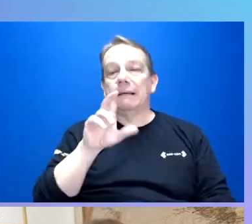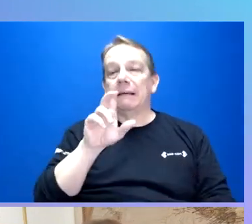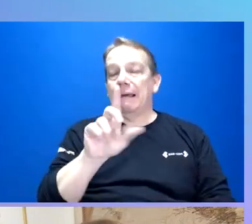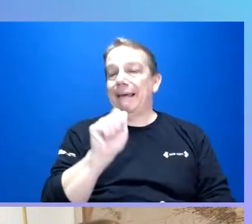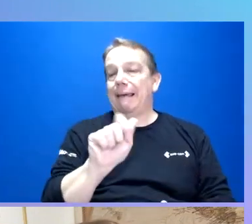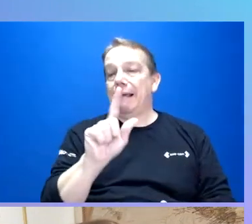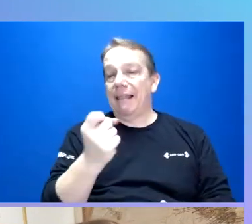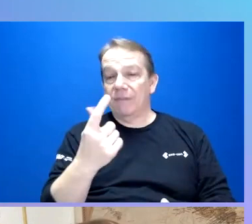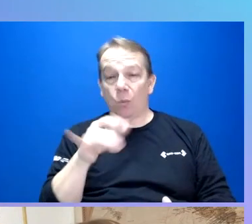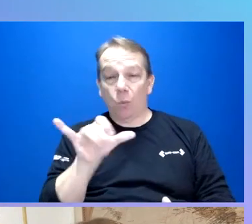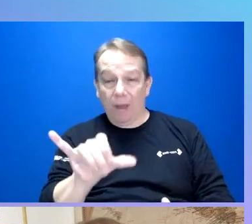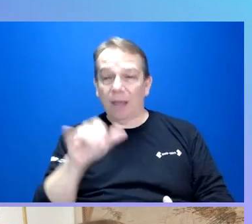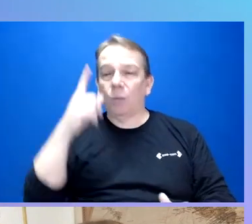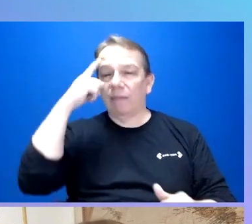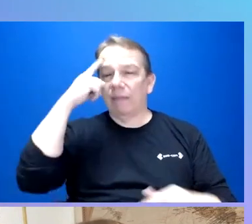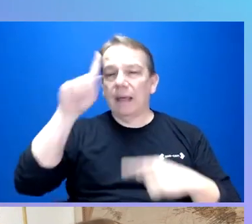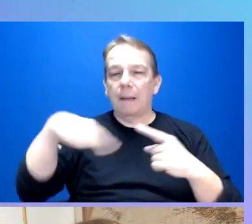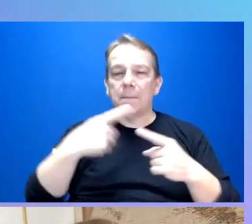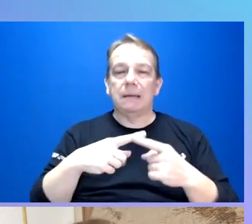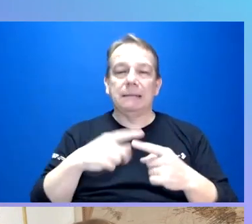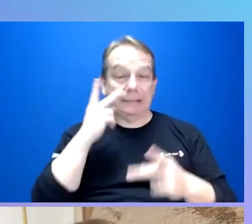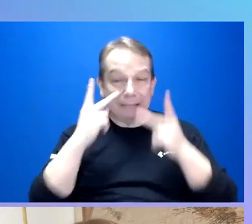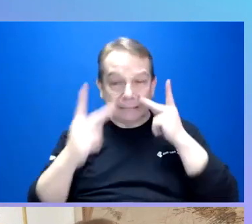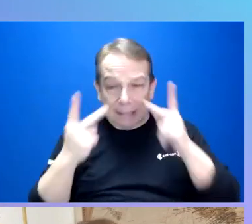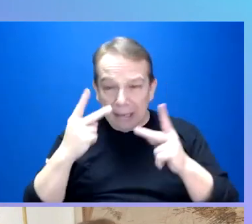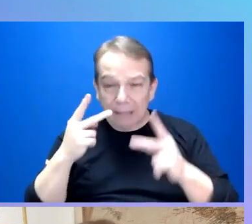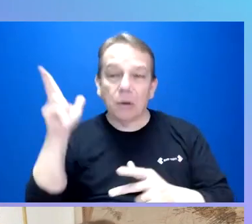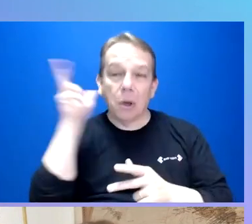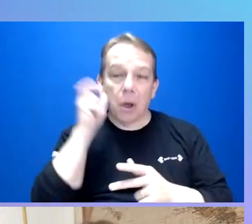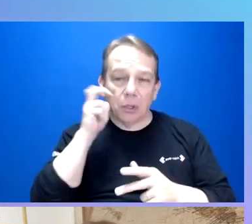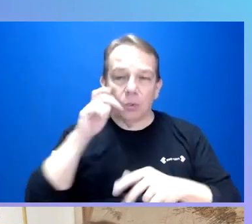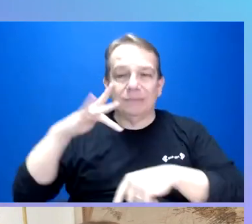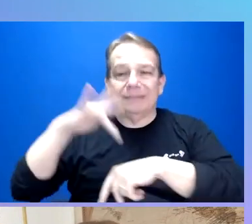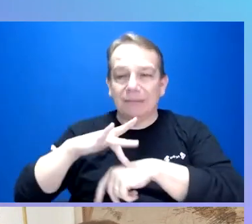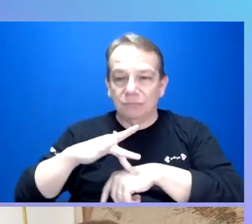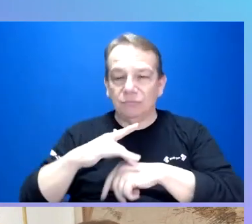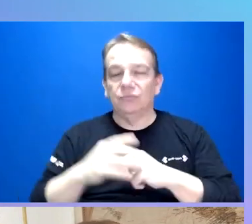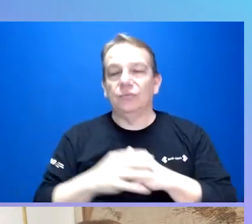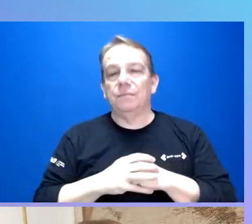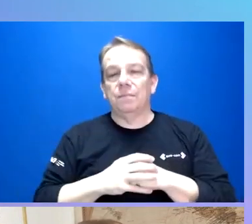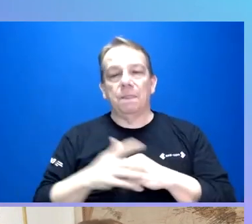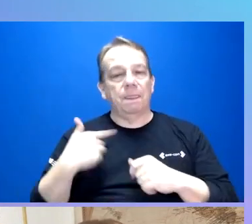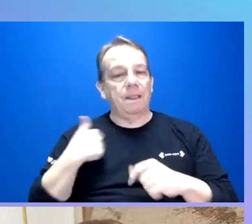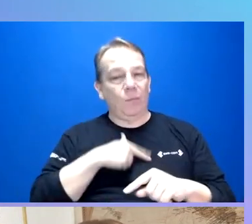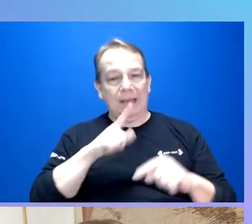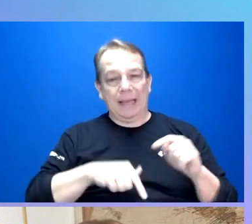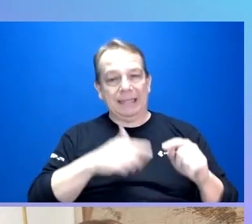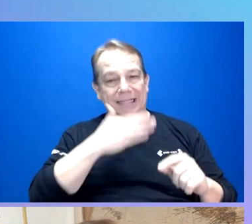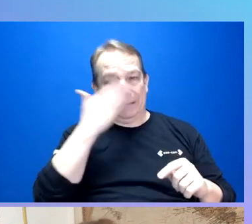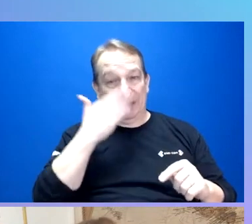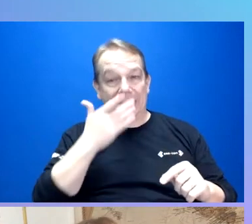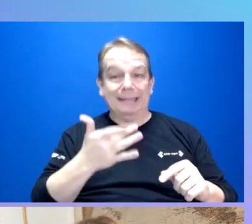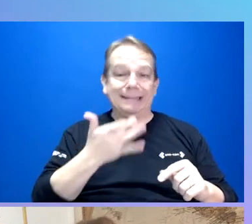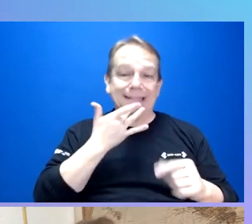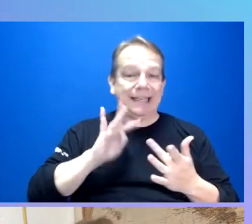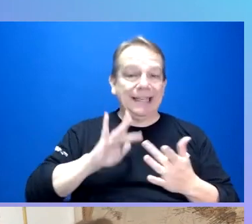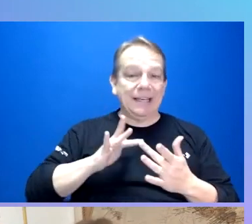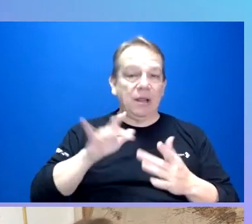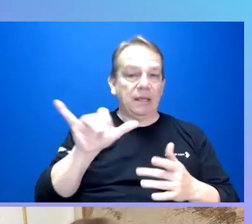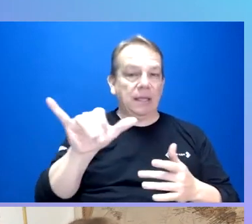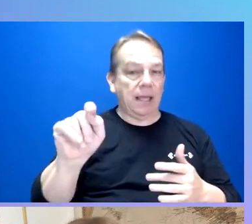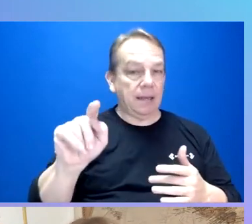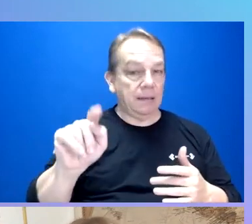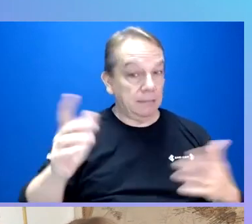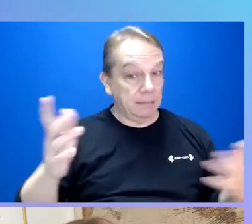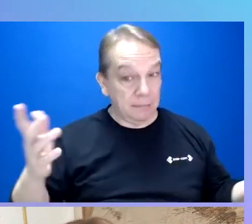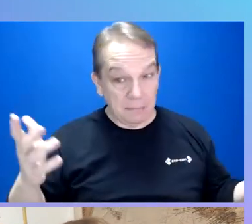we're usually talking about sight, audio, and touch. We can't smell or taste the internet yet, like to my knowledge. If anyone